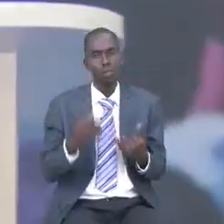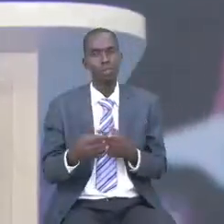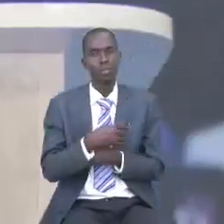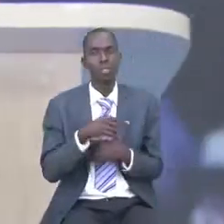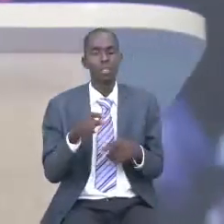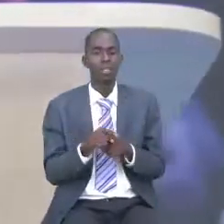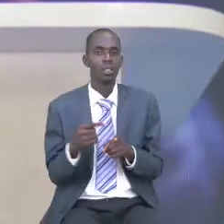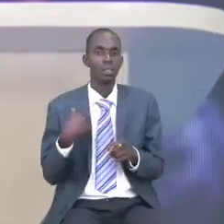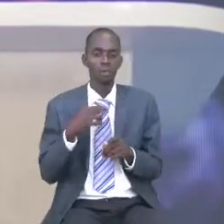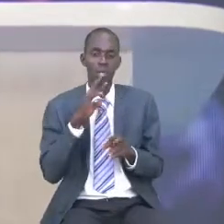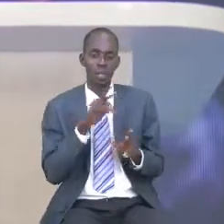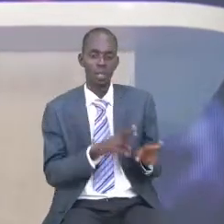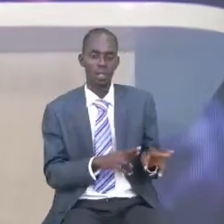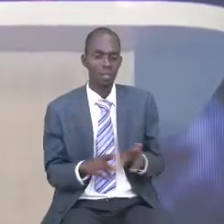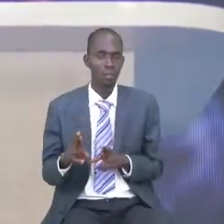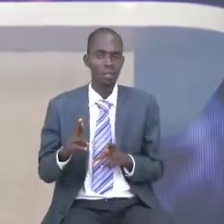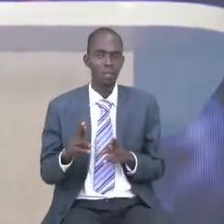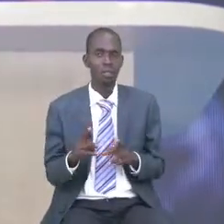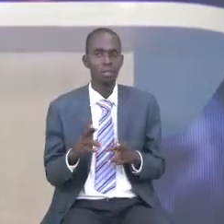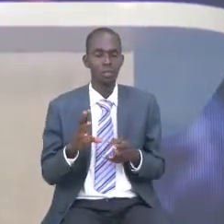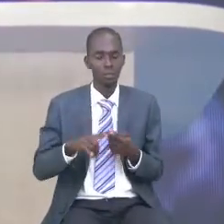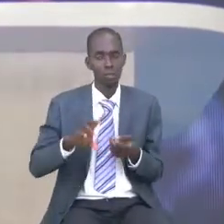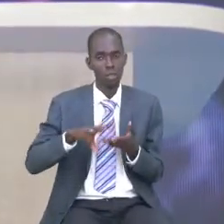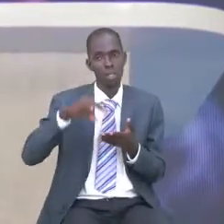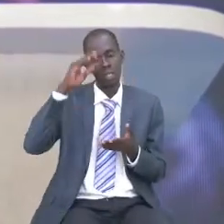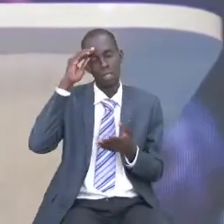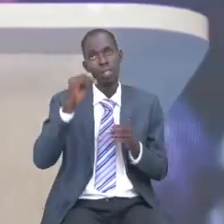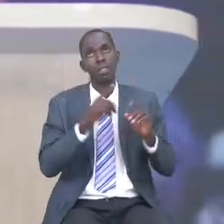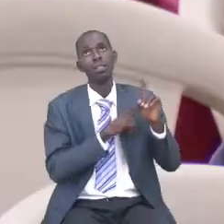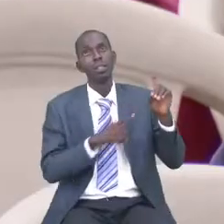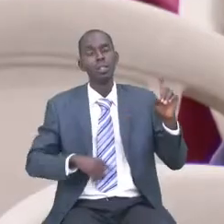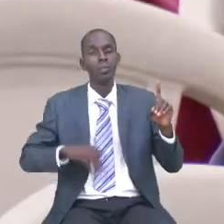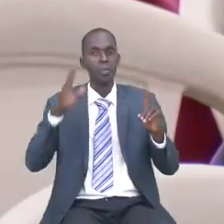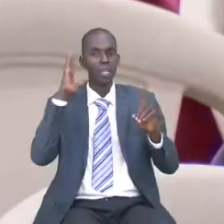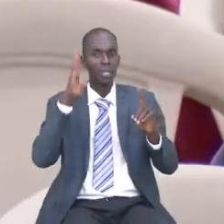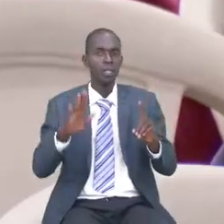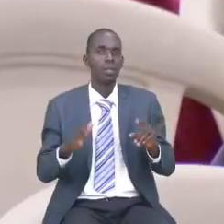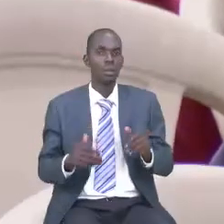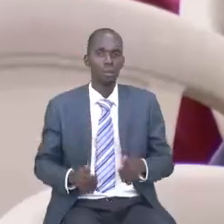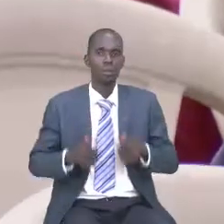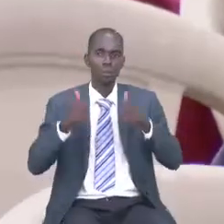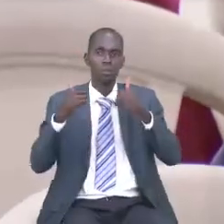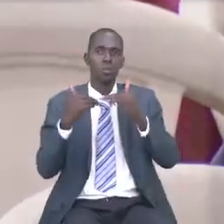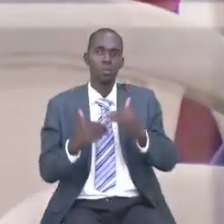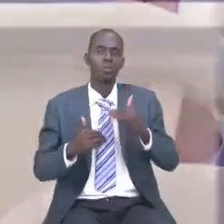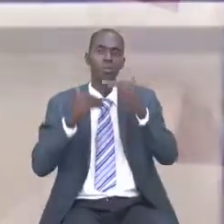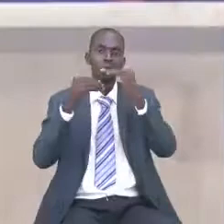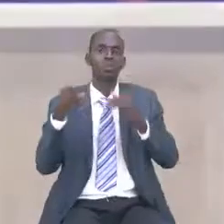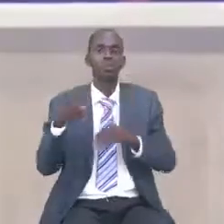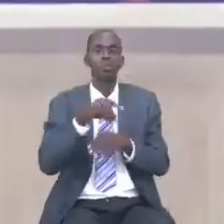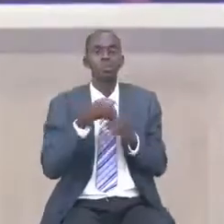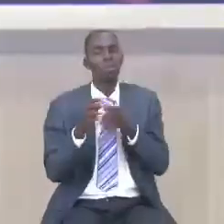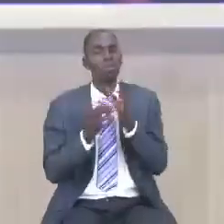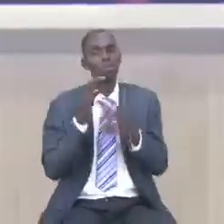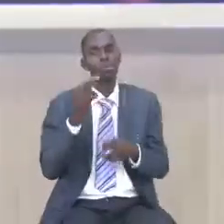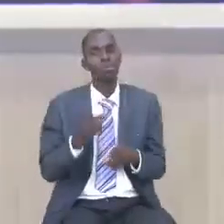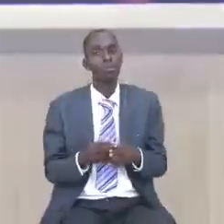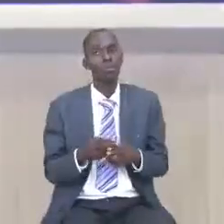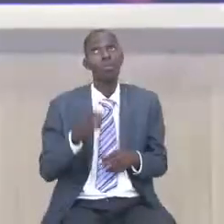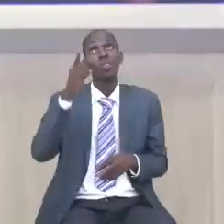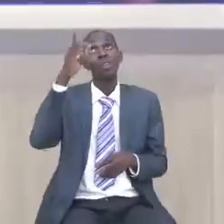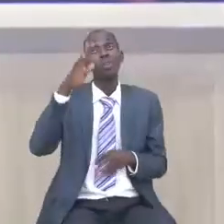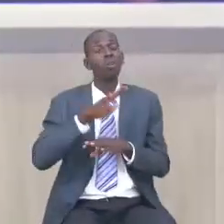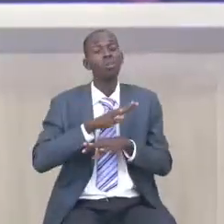you are ready to learn, the Lord will promote you. Yeah. He does not promote an